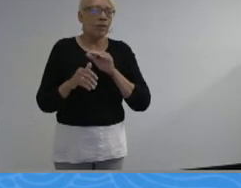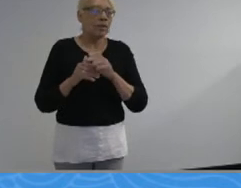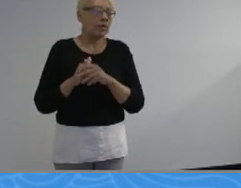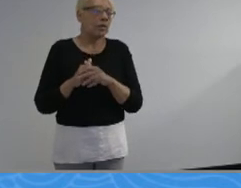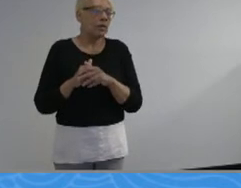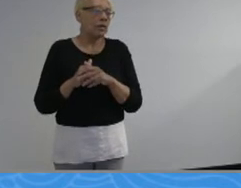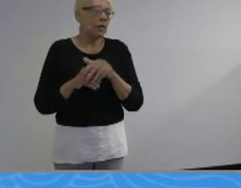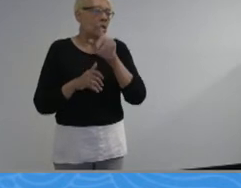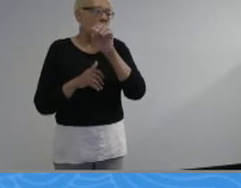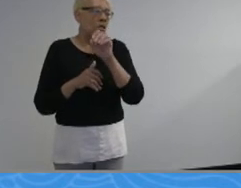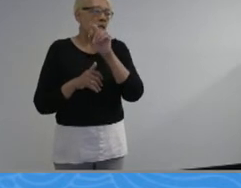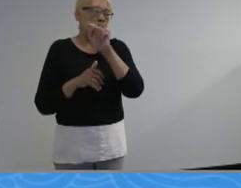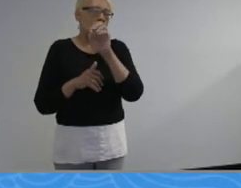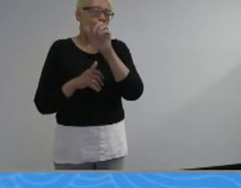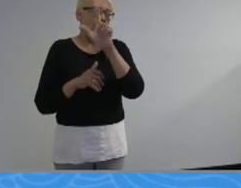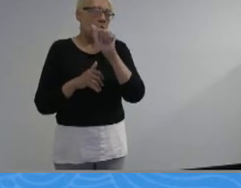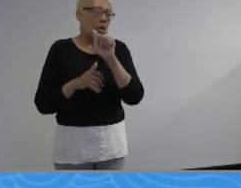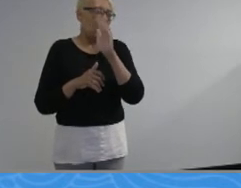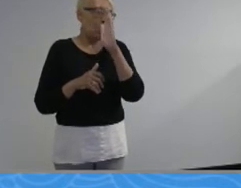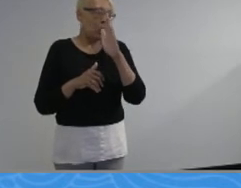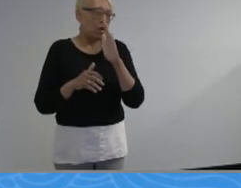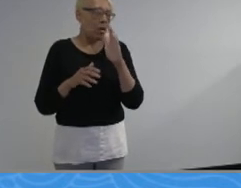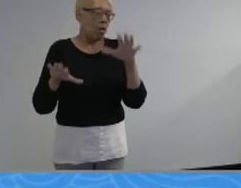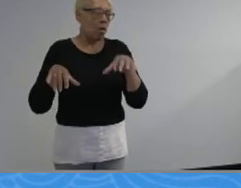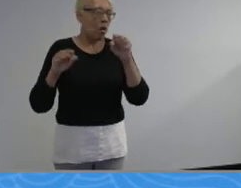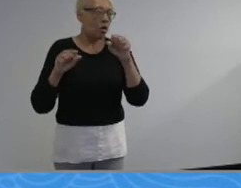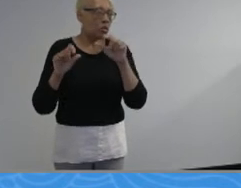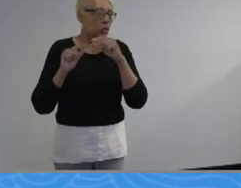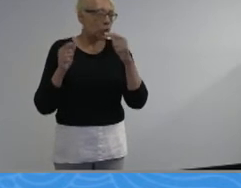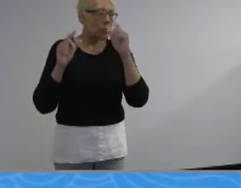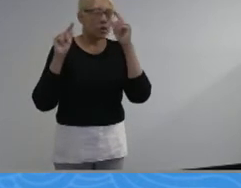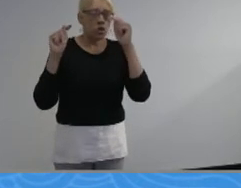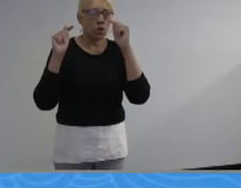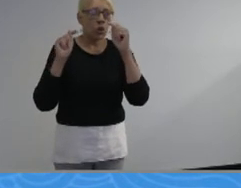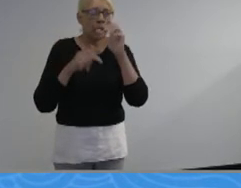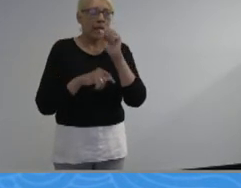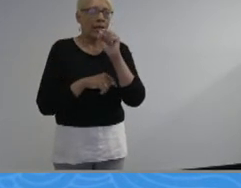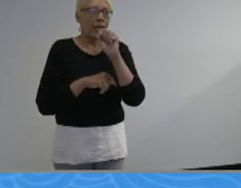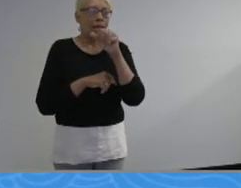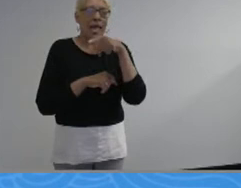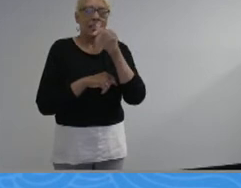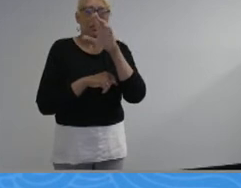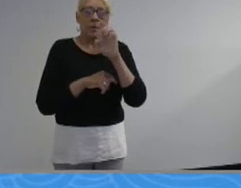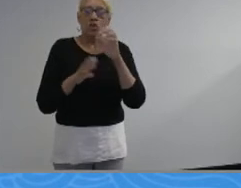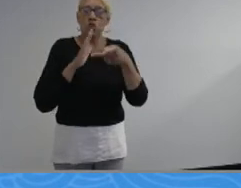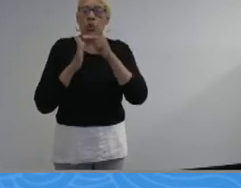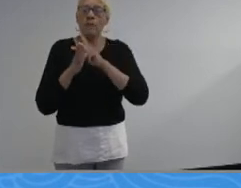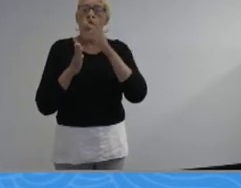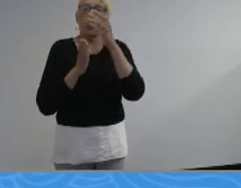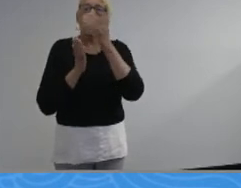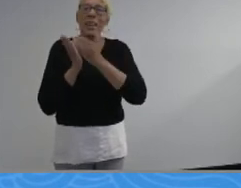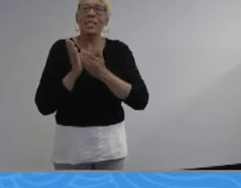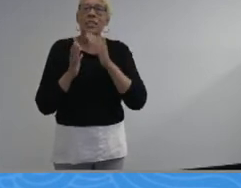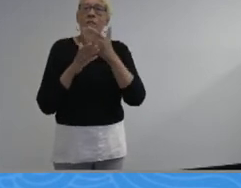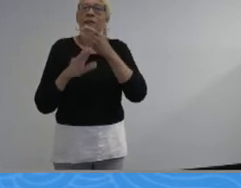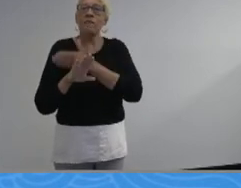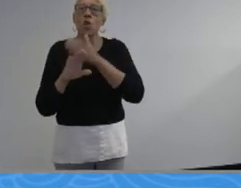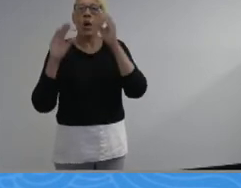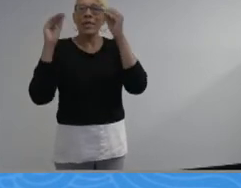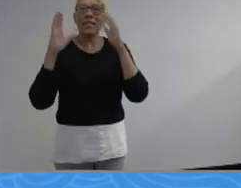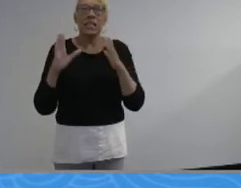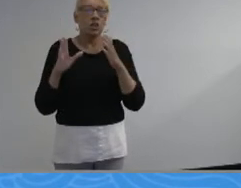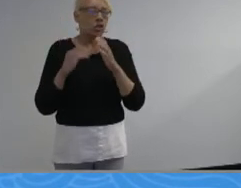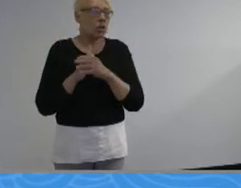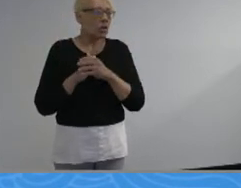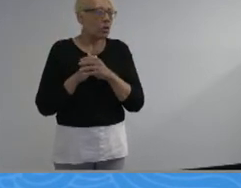TOLA flips the order and hosts the group tutoring space to review lessons before the teacher reaches the